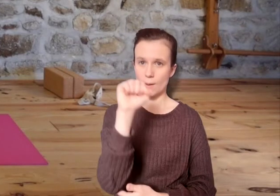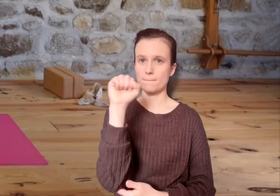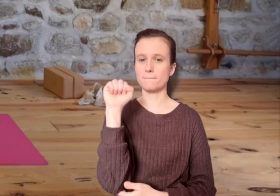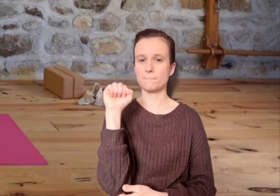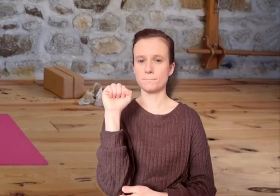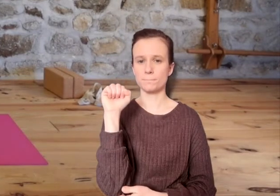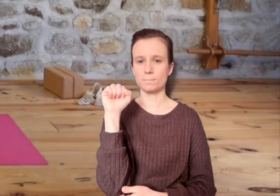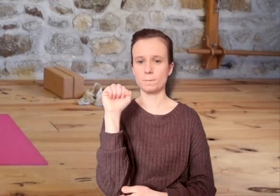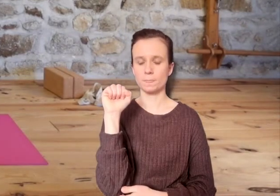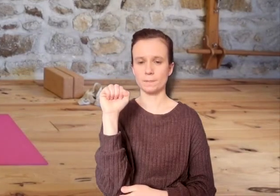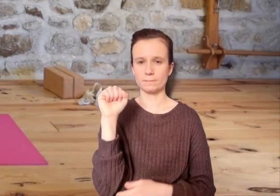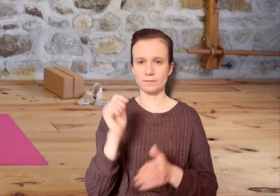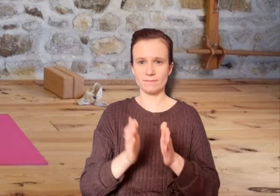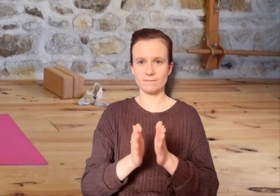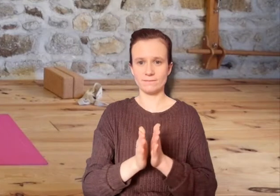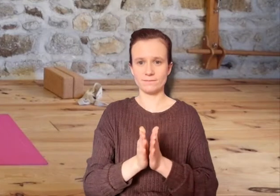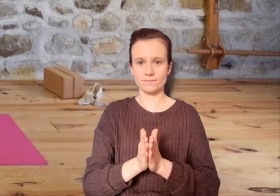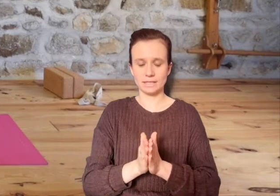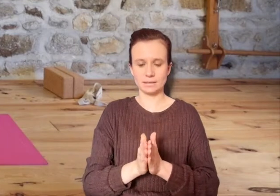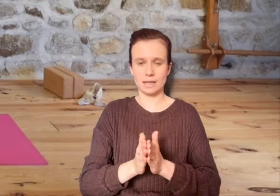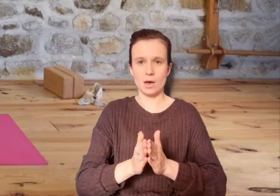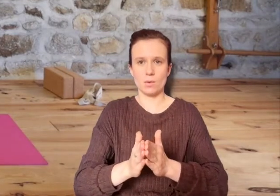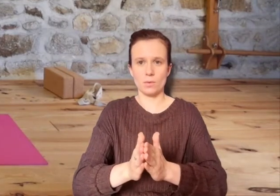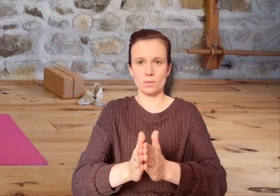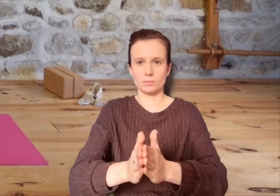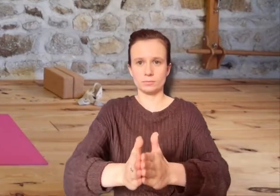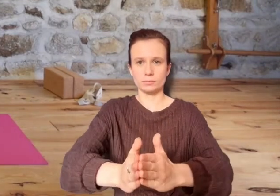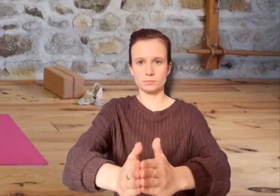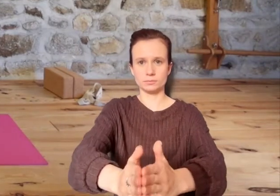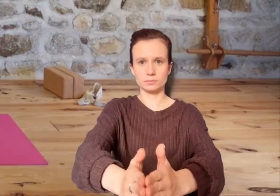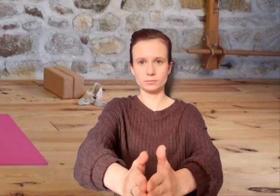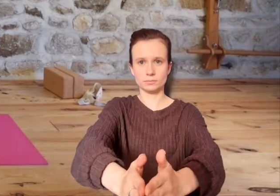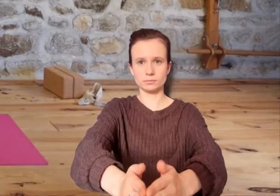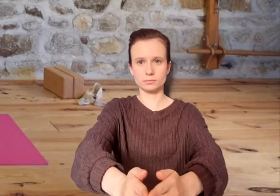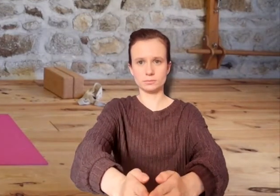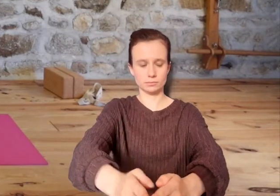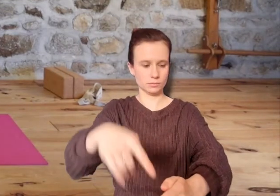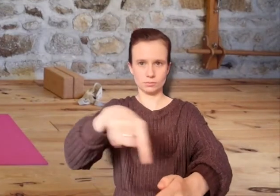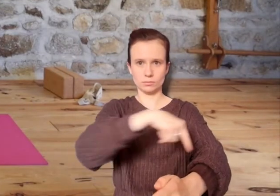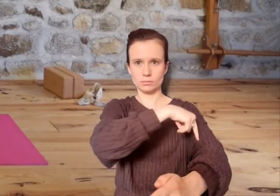We're going to sit up again. From here, we're just going to move those feet slightly out in front of you.